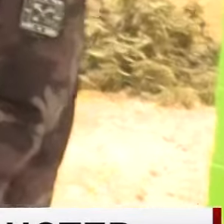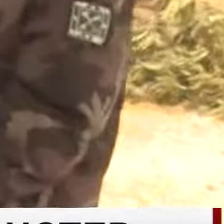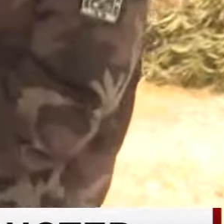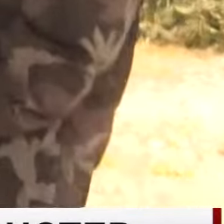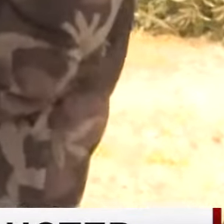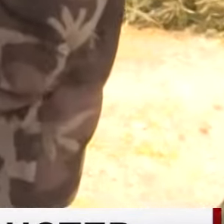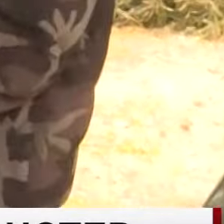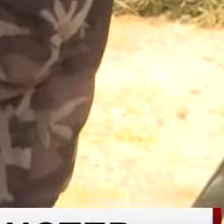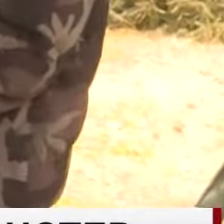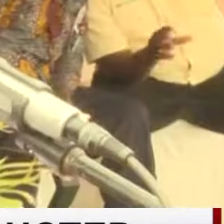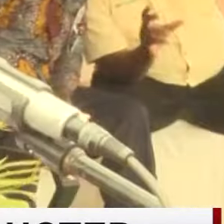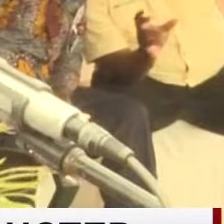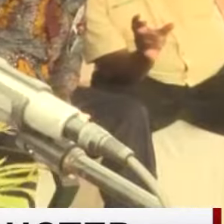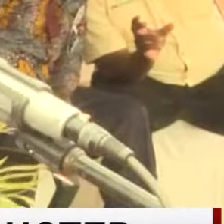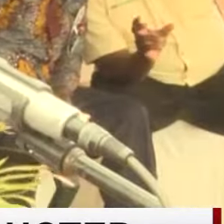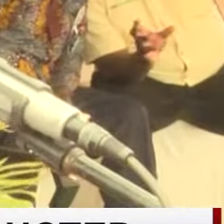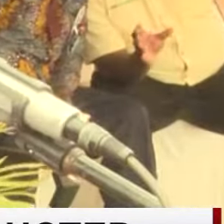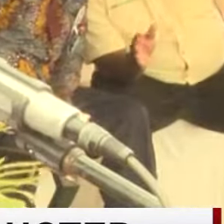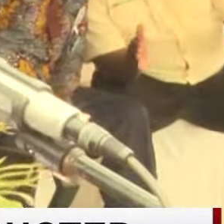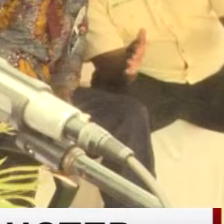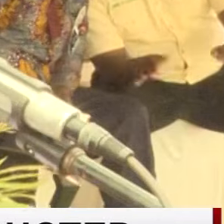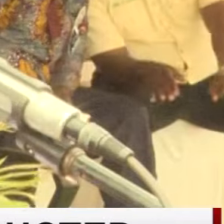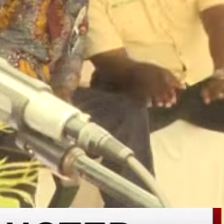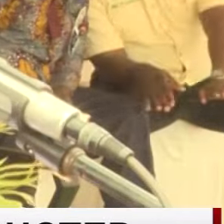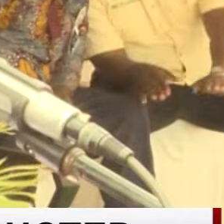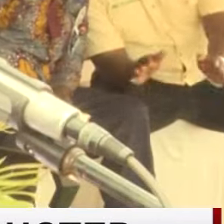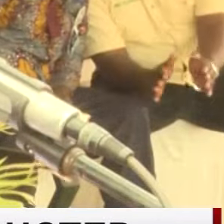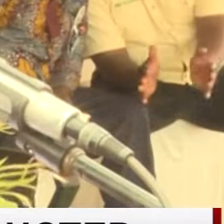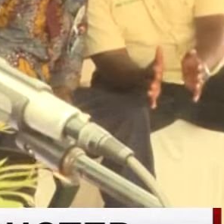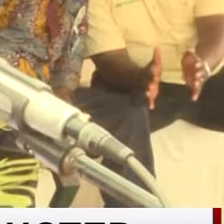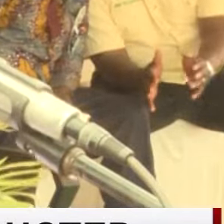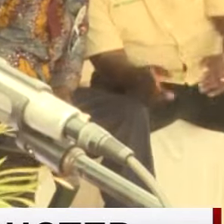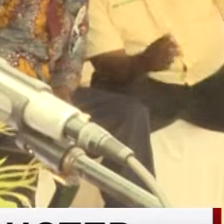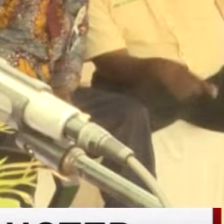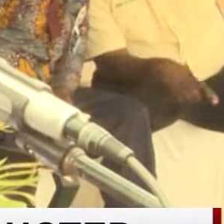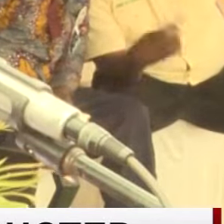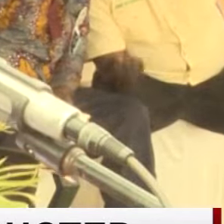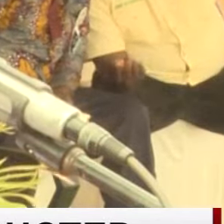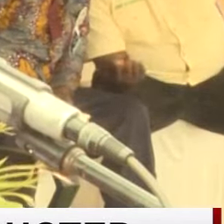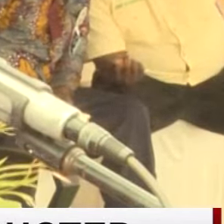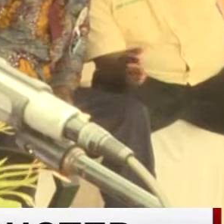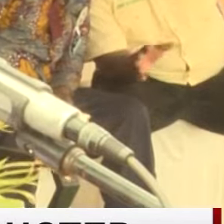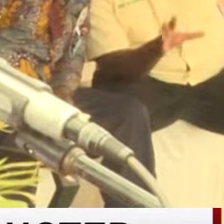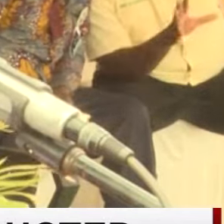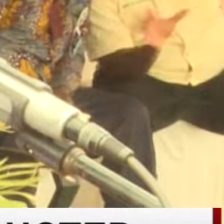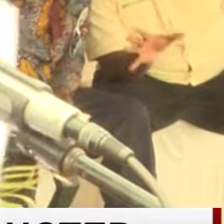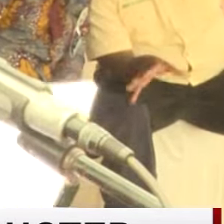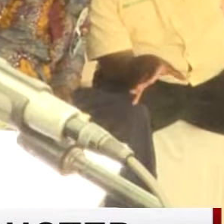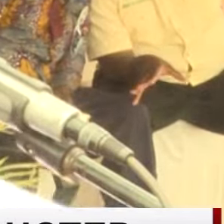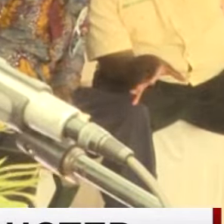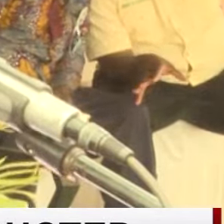to enhance productivity. The Ministry of Agriculture has developed a national mechanization